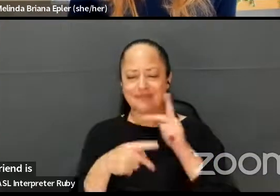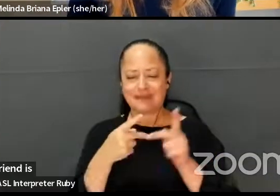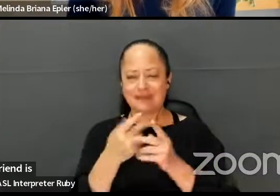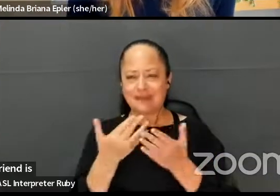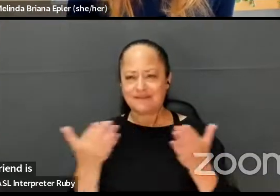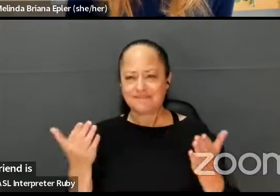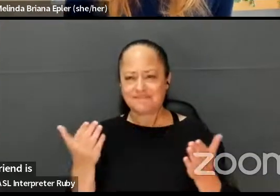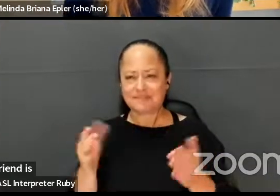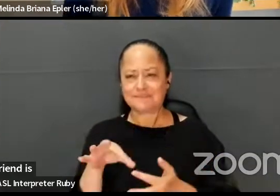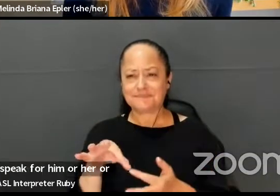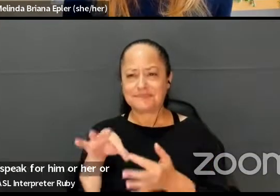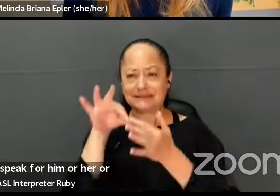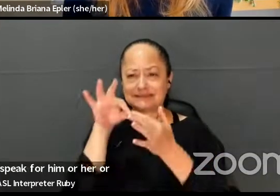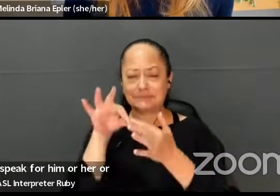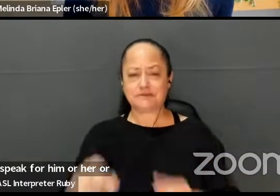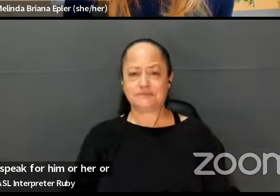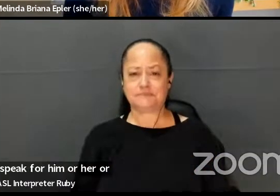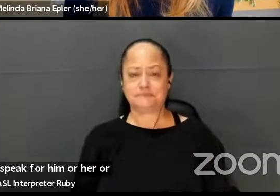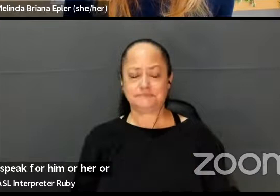Especially